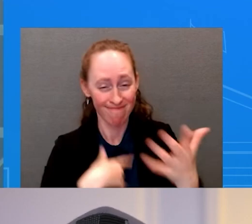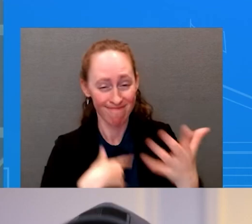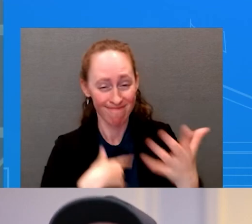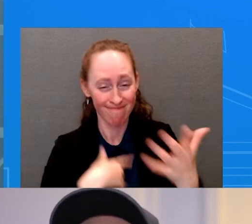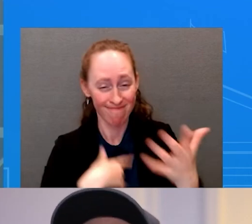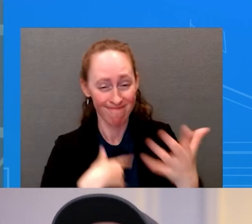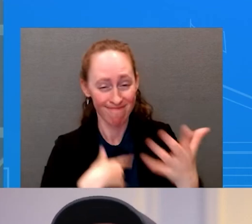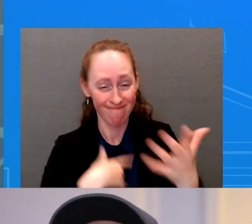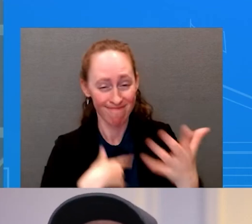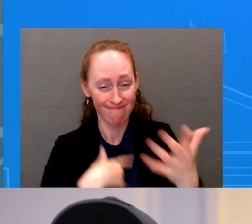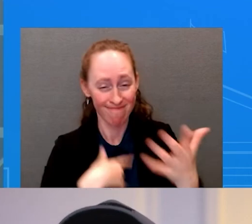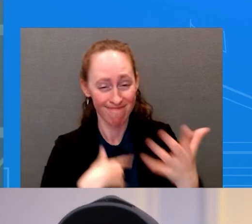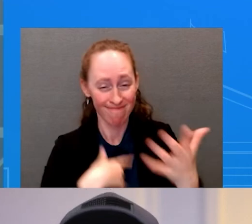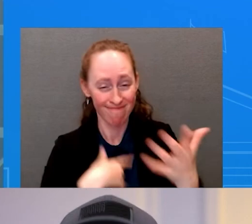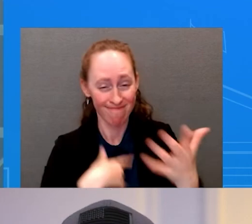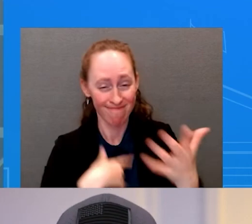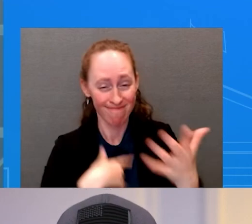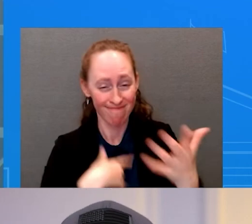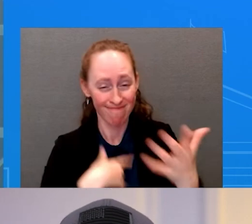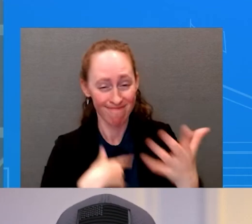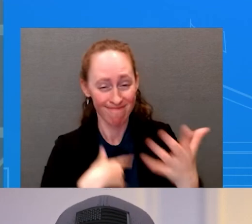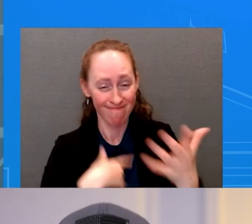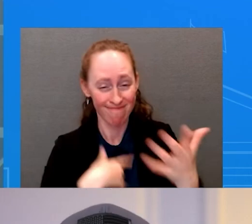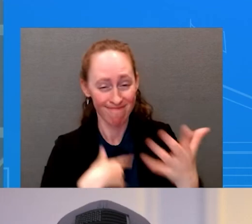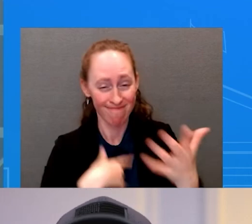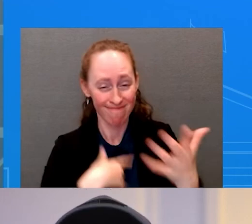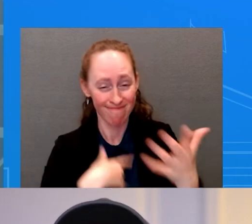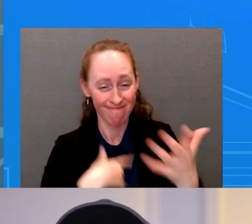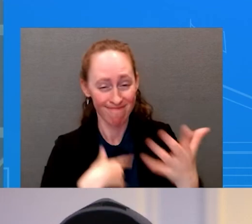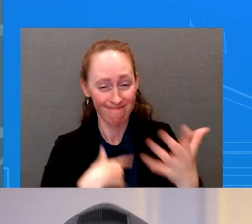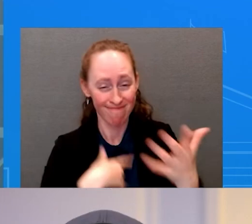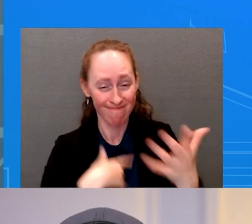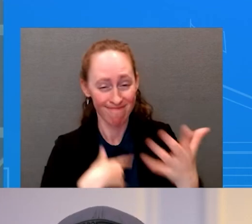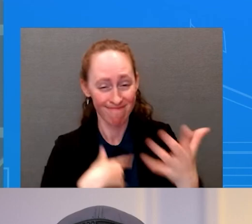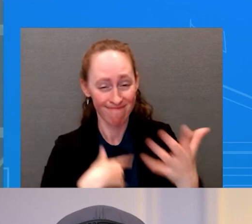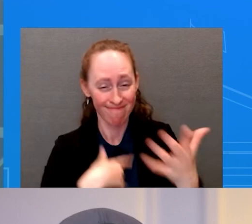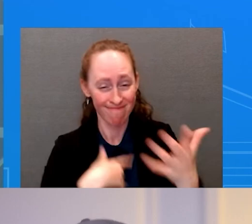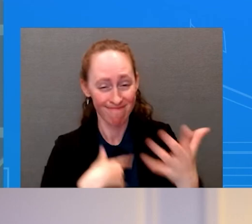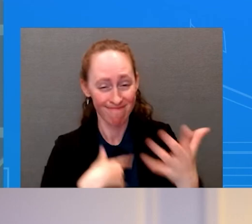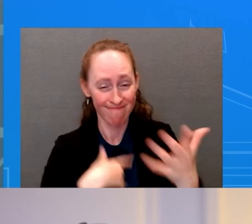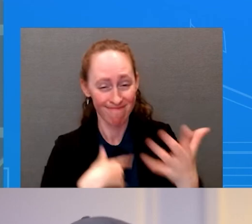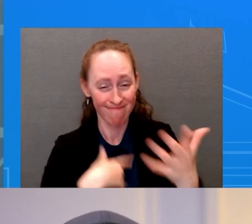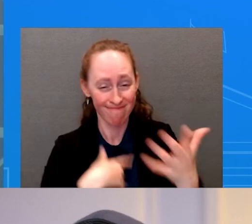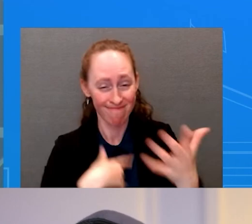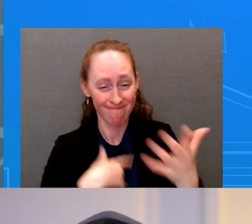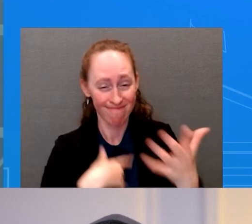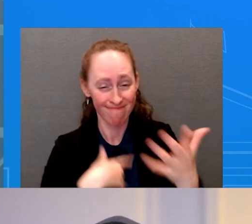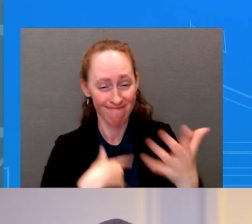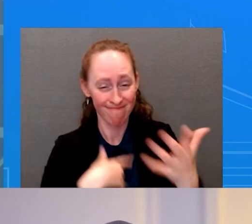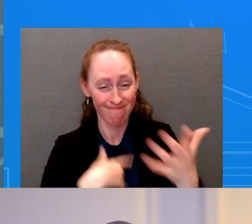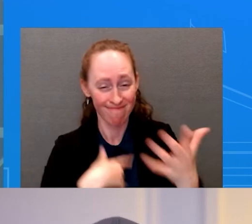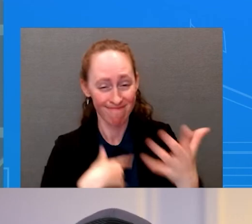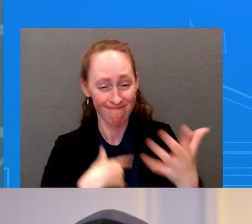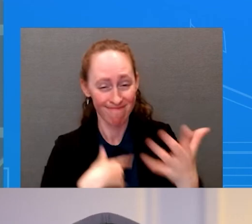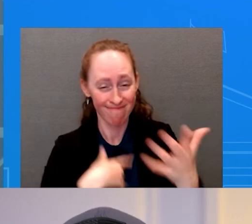to help. You have all three branches of government. You don't need our help.